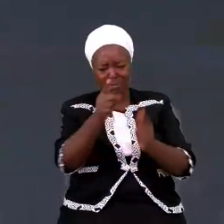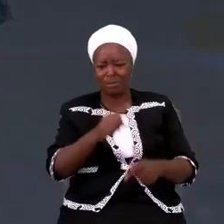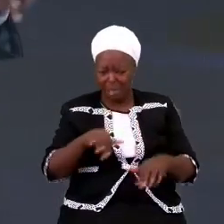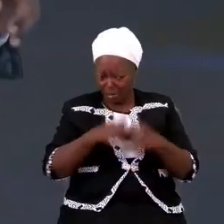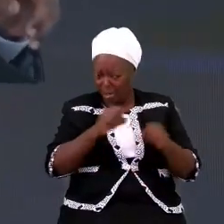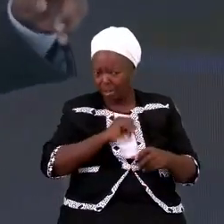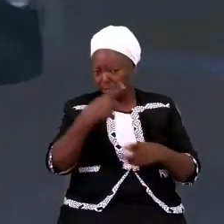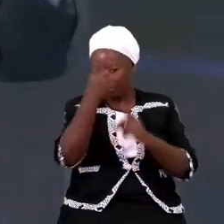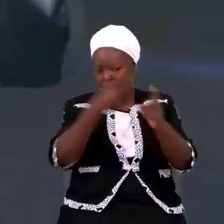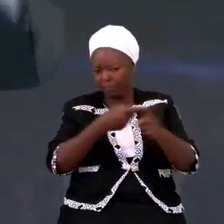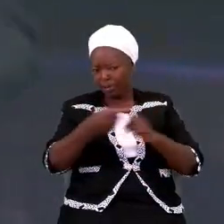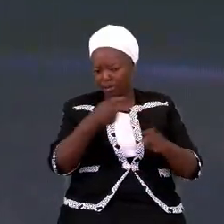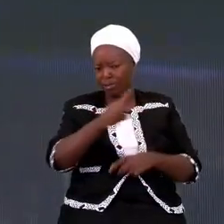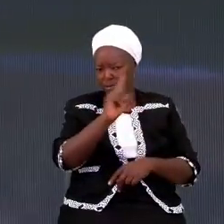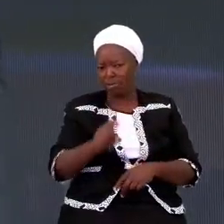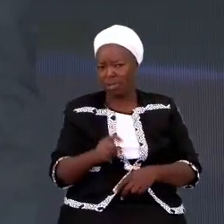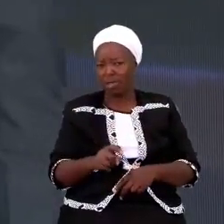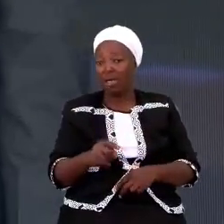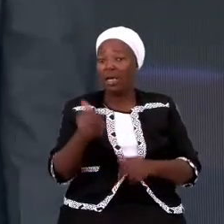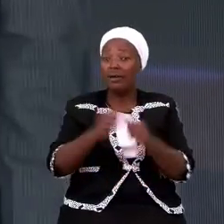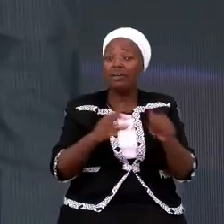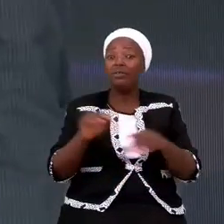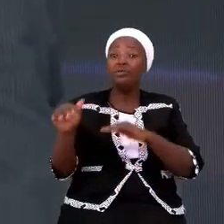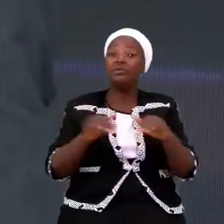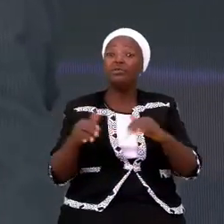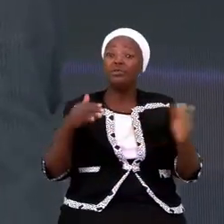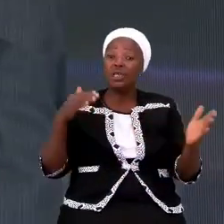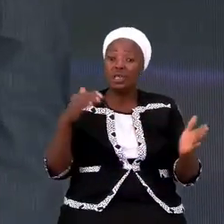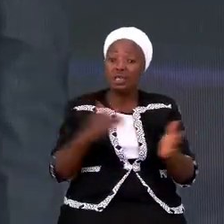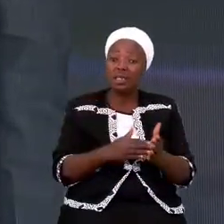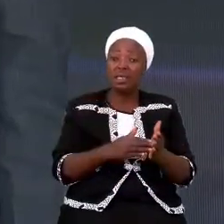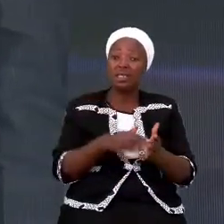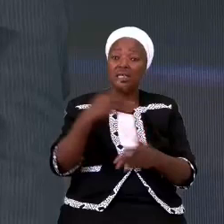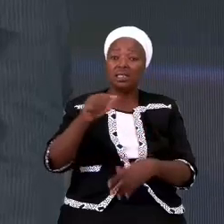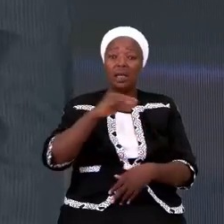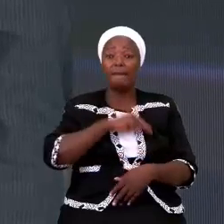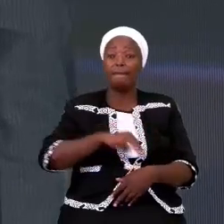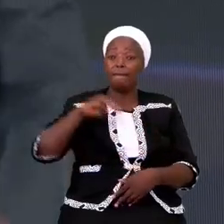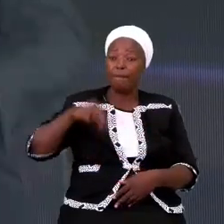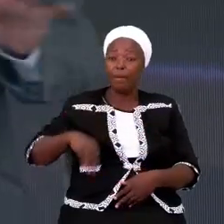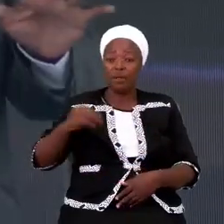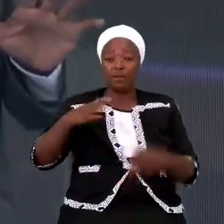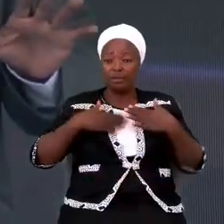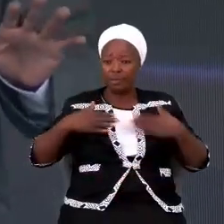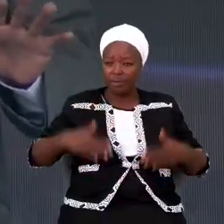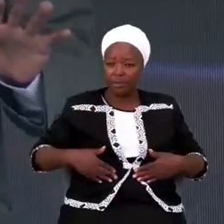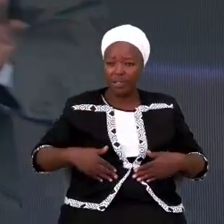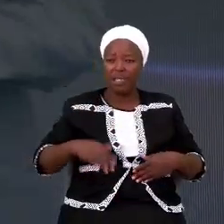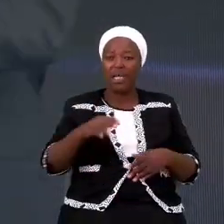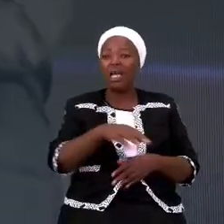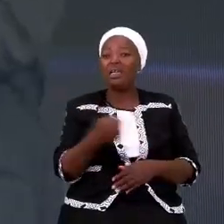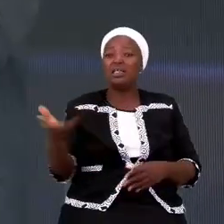of the body, everything you do against the followers of the Savior, everything you